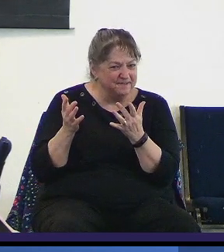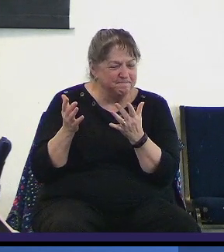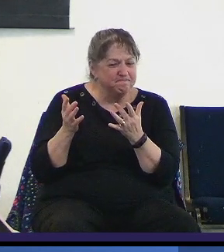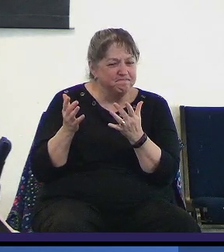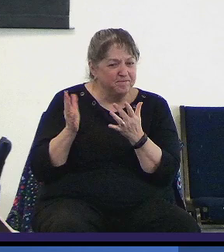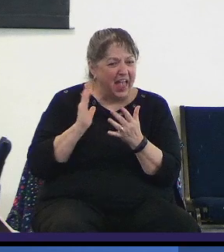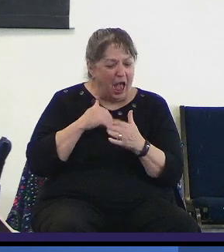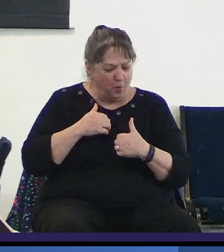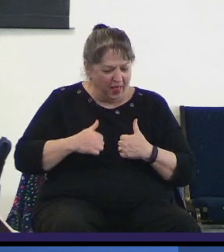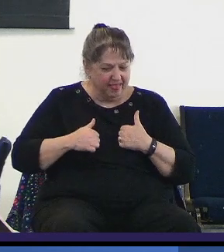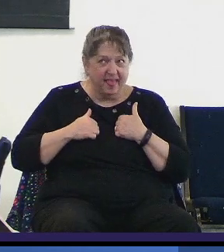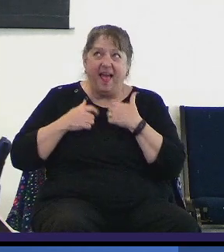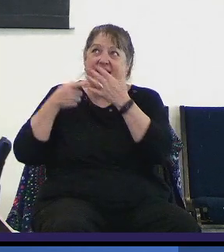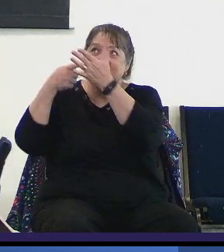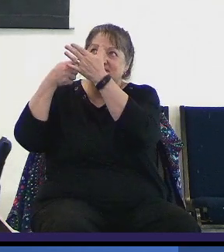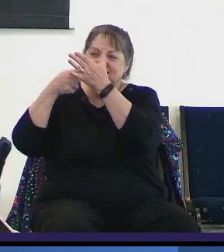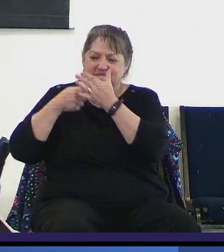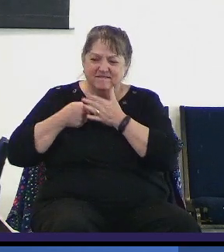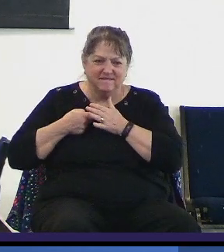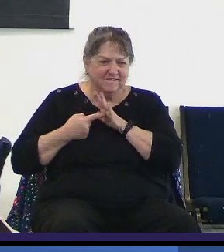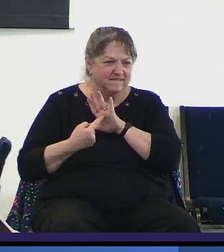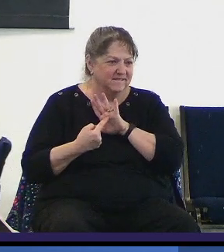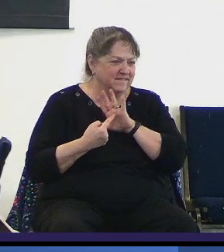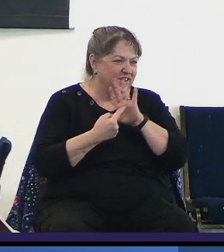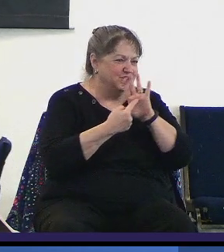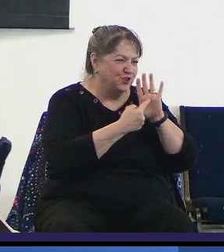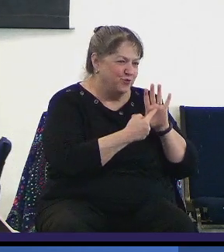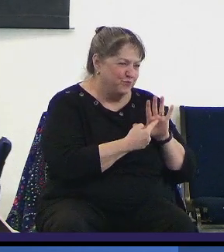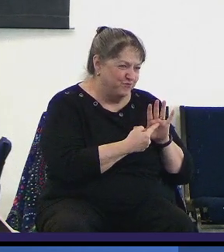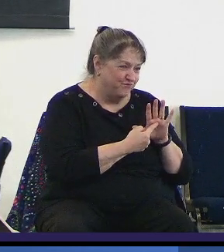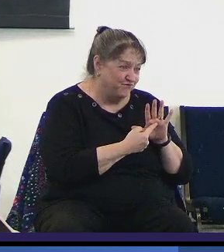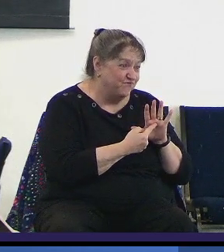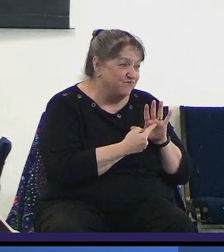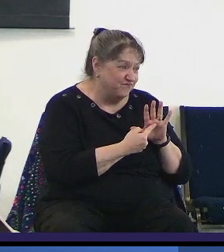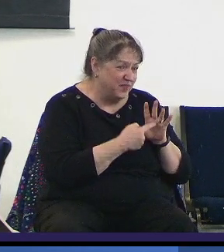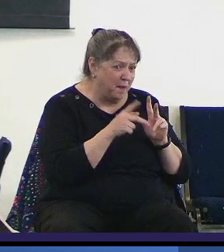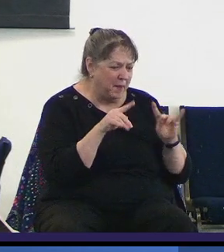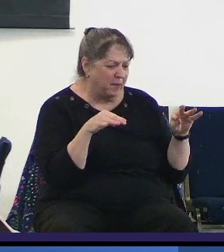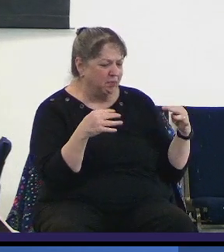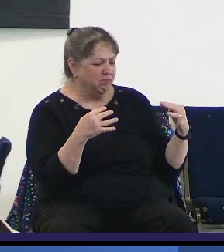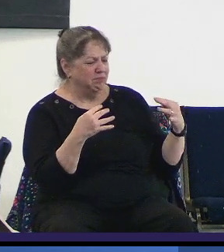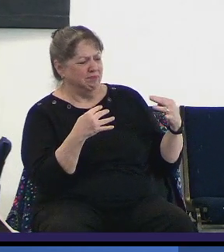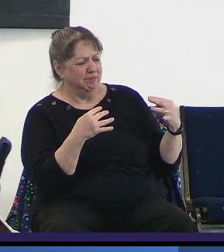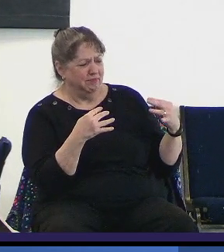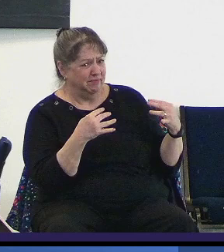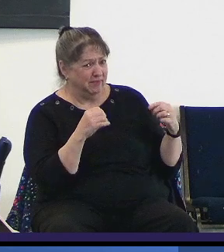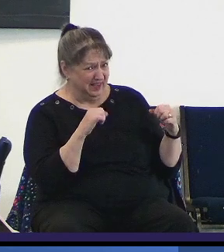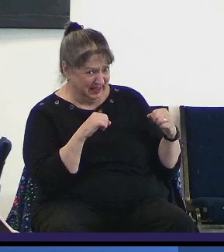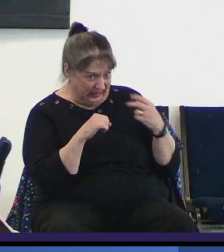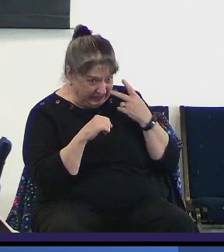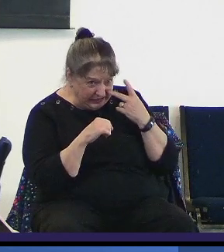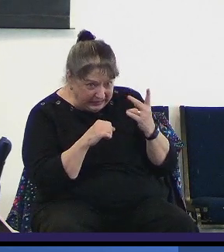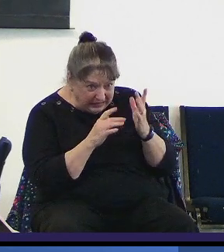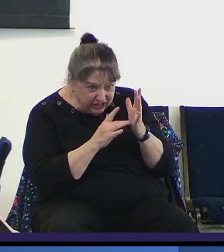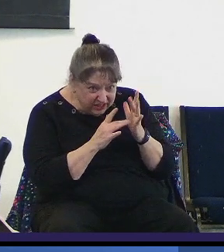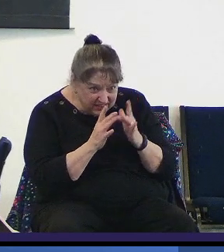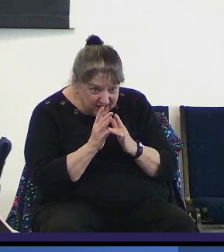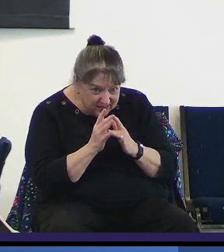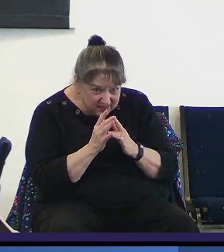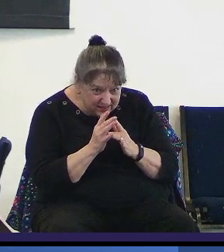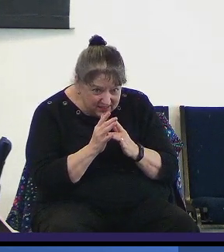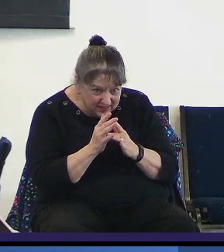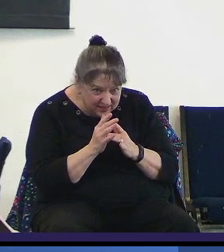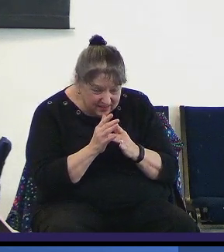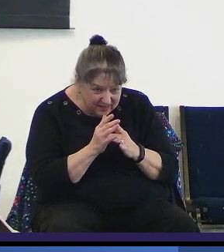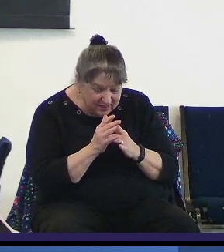something that we want to teach, or something we learned, or someone we follow. We all do. The question is, who are you a disciple of? See,